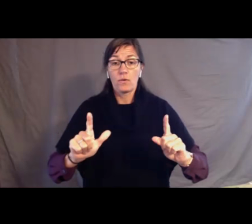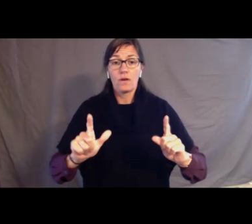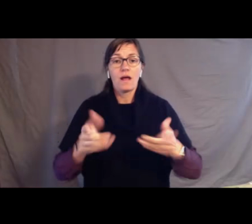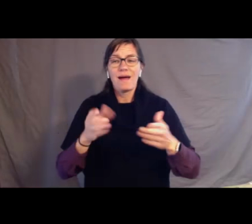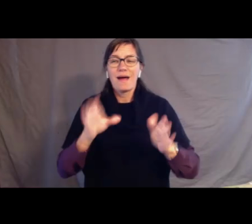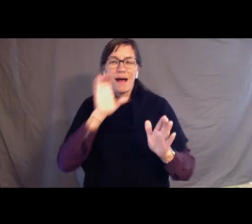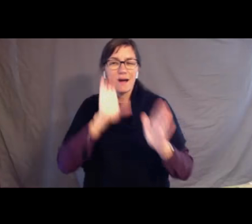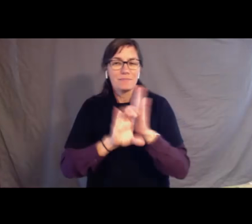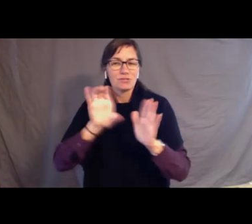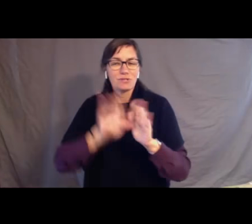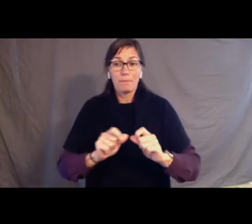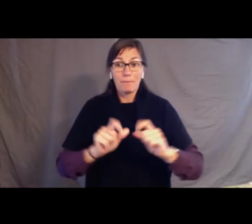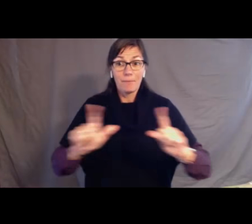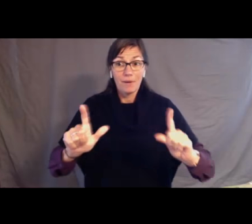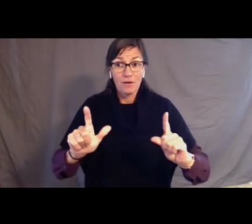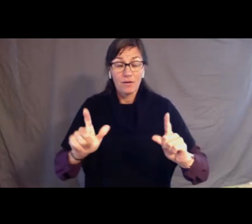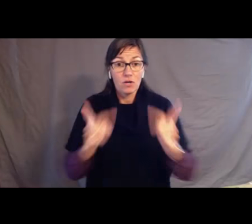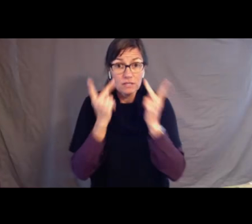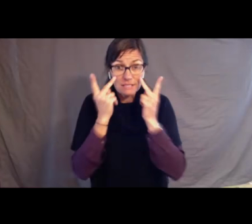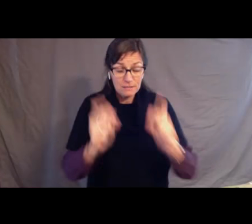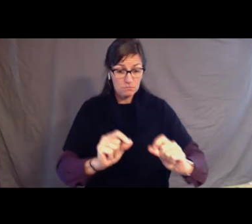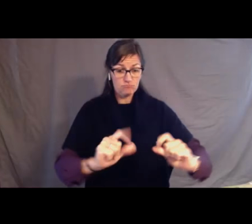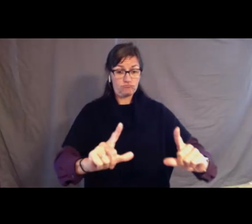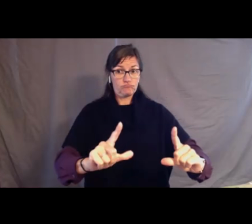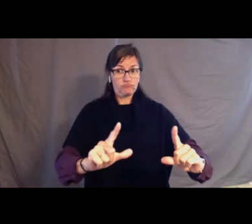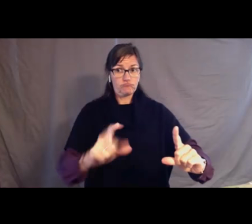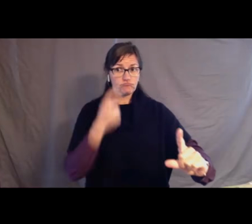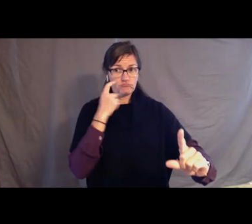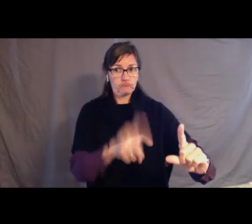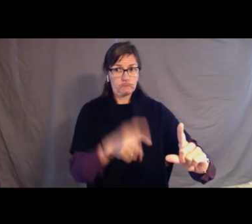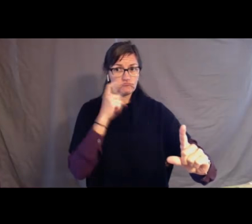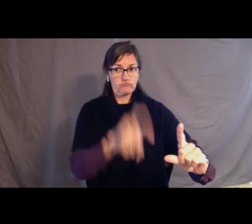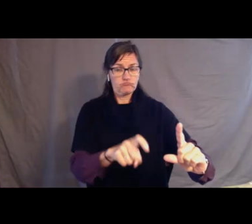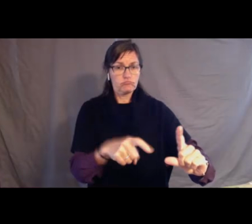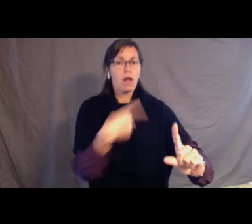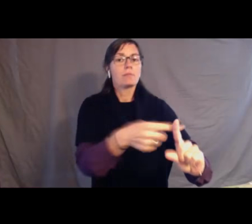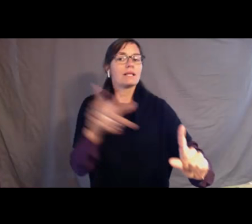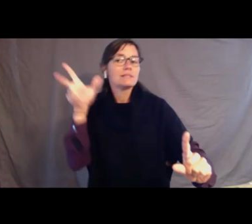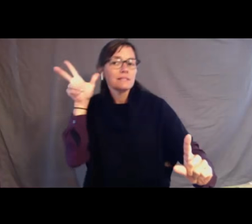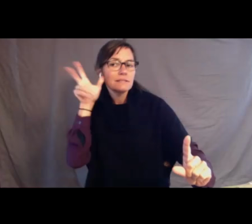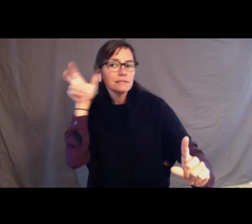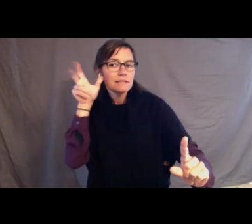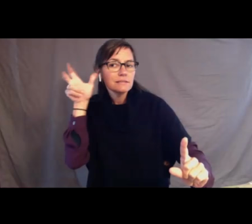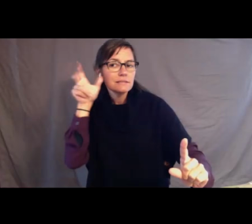information visually. And then he's also listening to the different